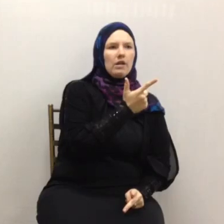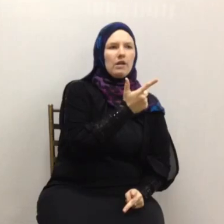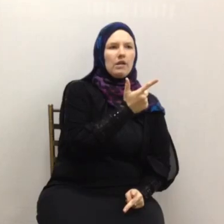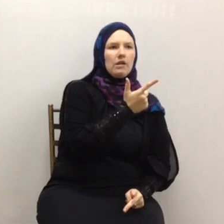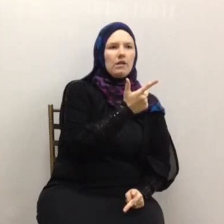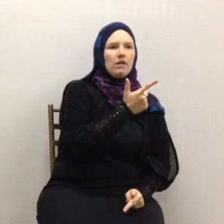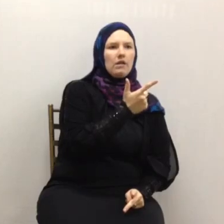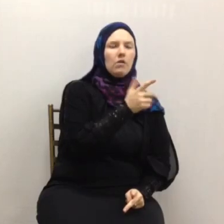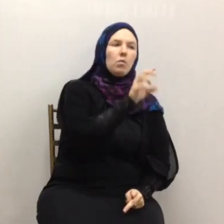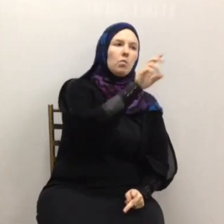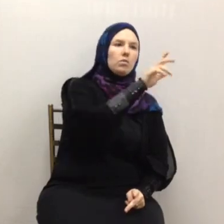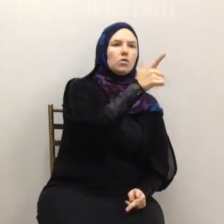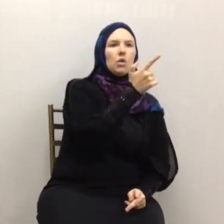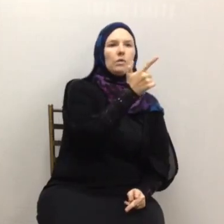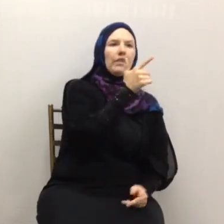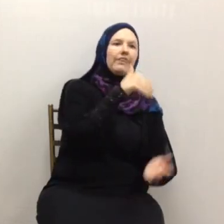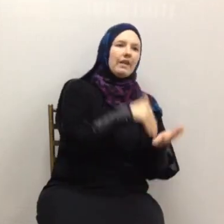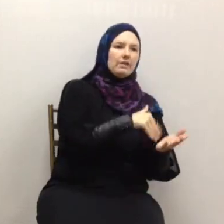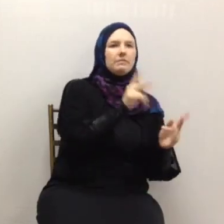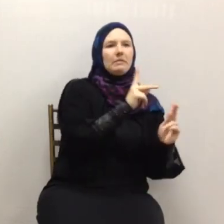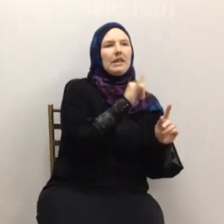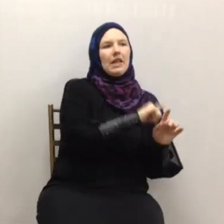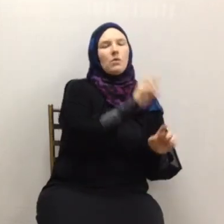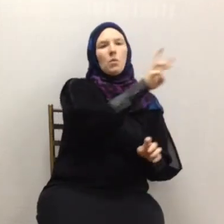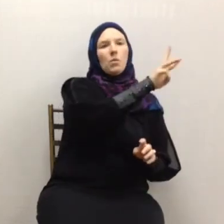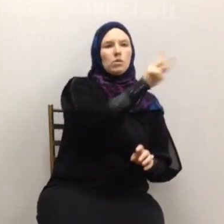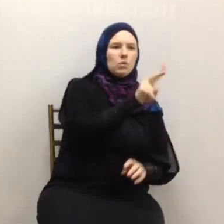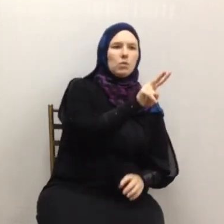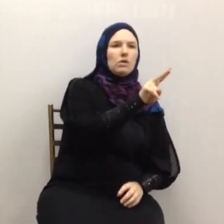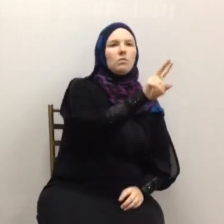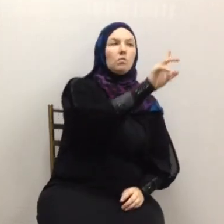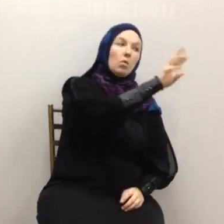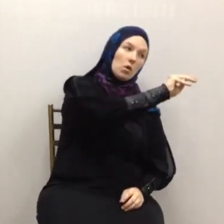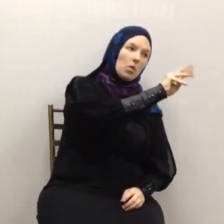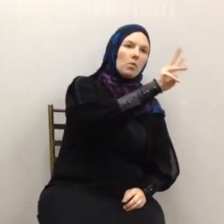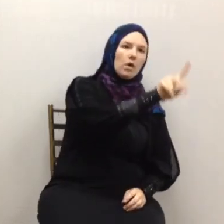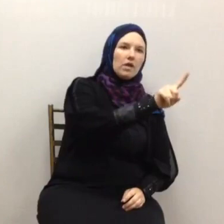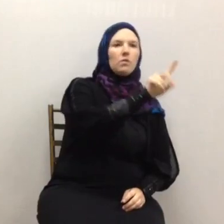number of World War II. So brothers and sisters,